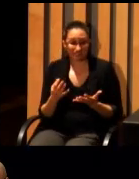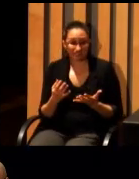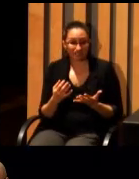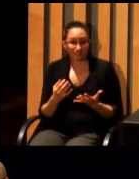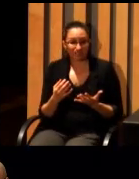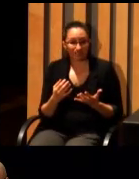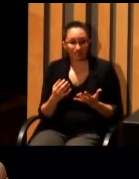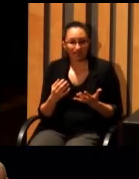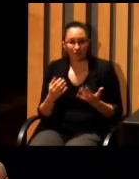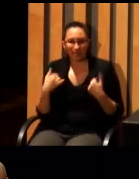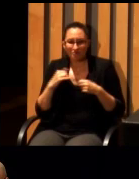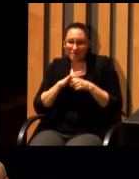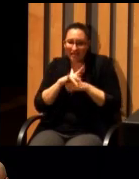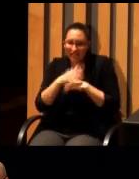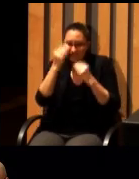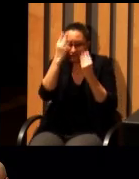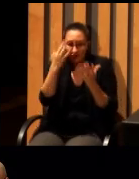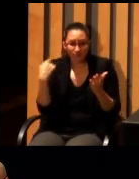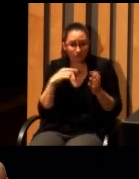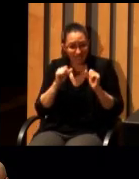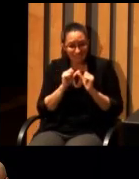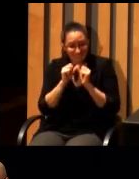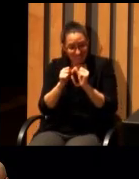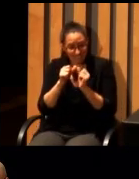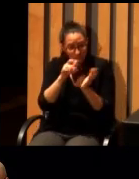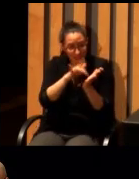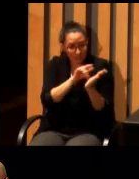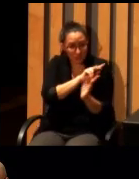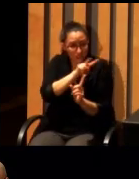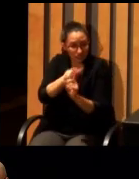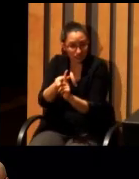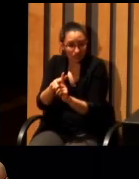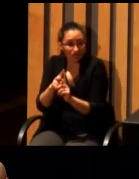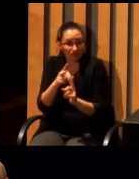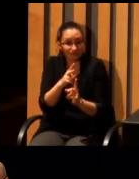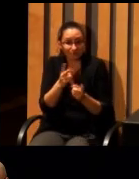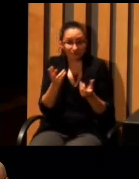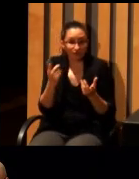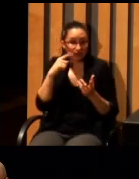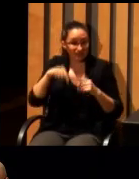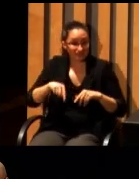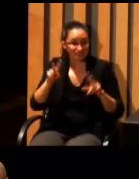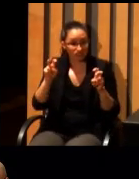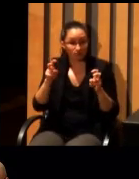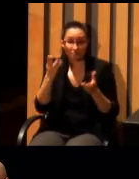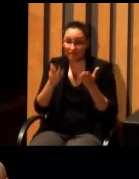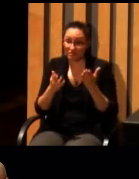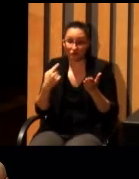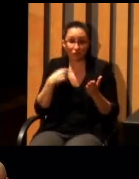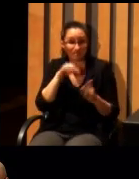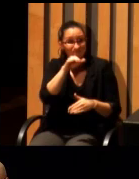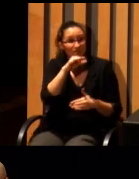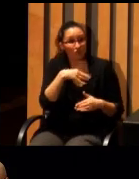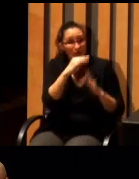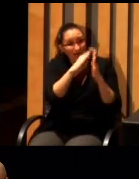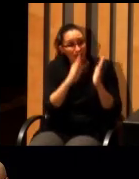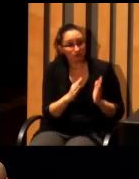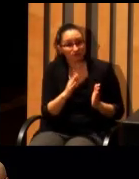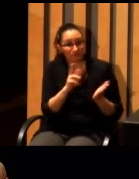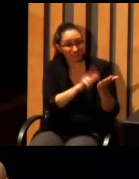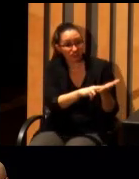of stuff out there, right, that we can continually use and mobilize around this. Perhaps we petition the White House, or perhaps we sign